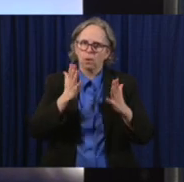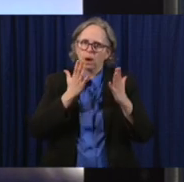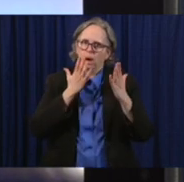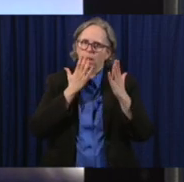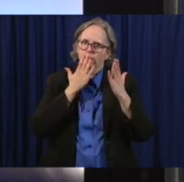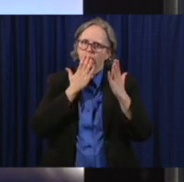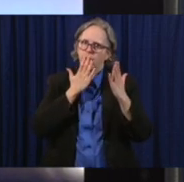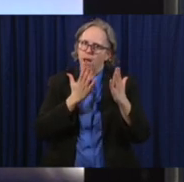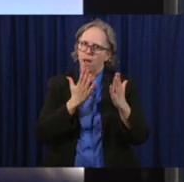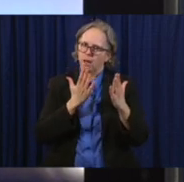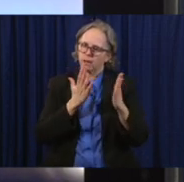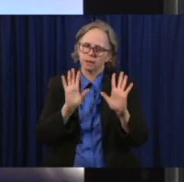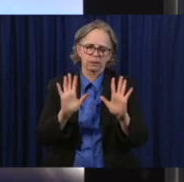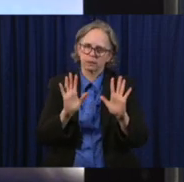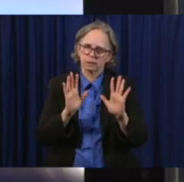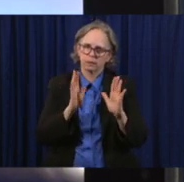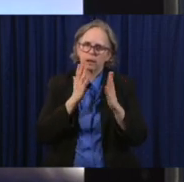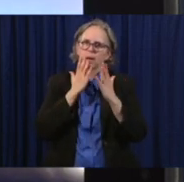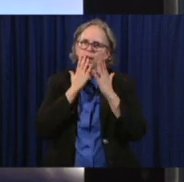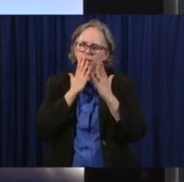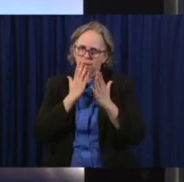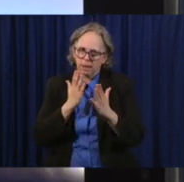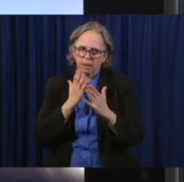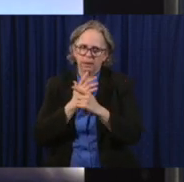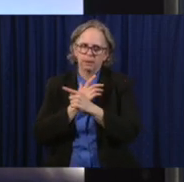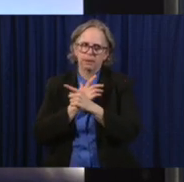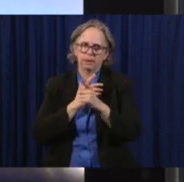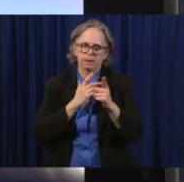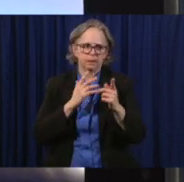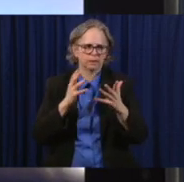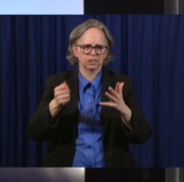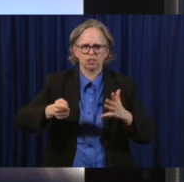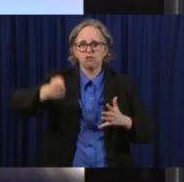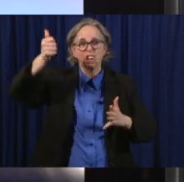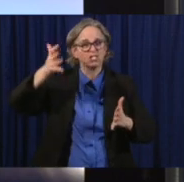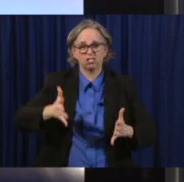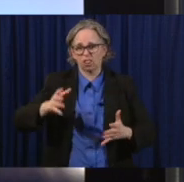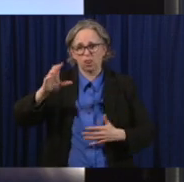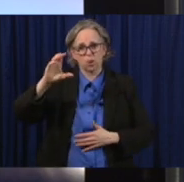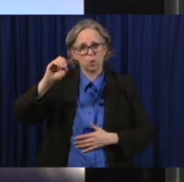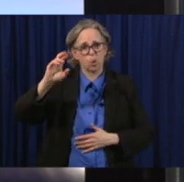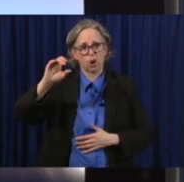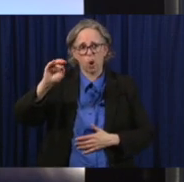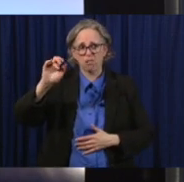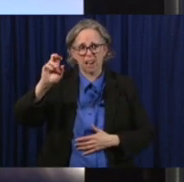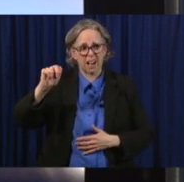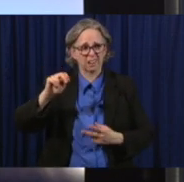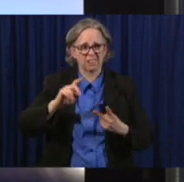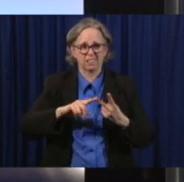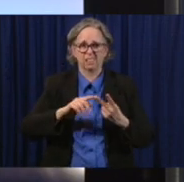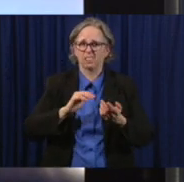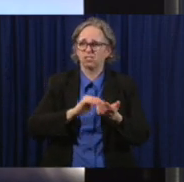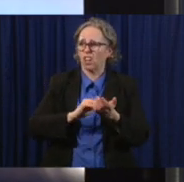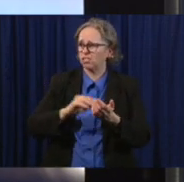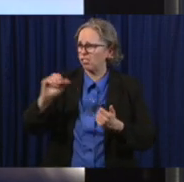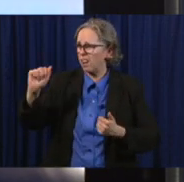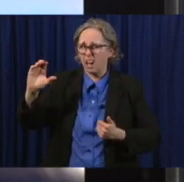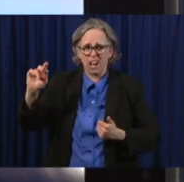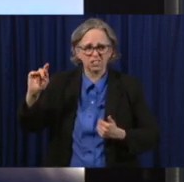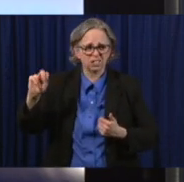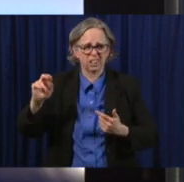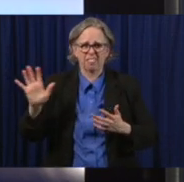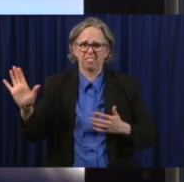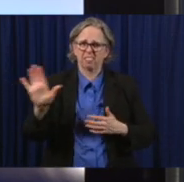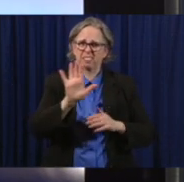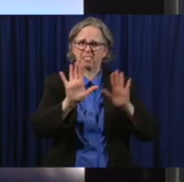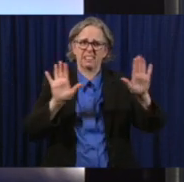are for the great work that Director Corcoran, Dr. Acton have done around testing their teams. It